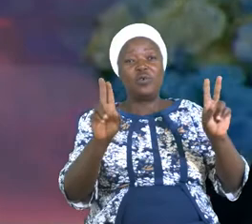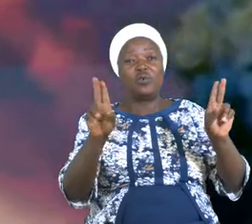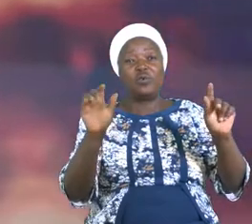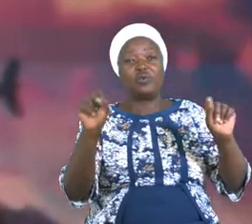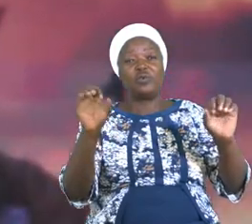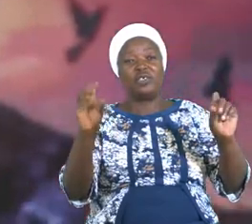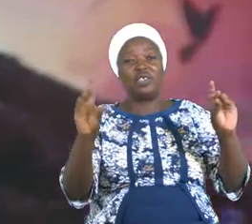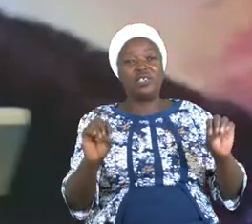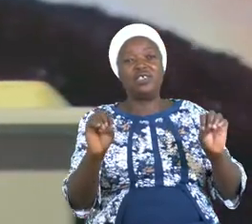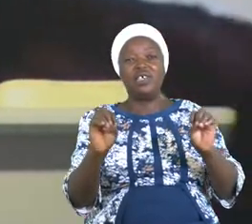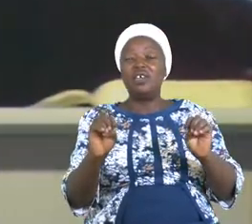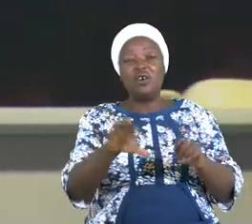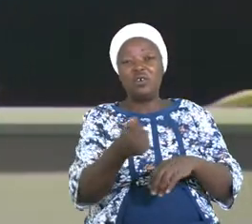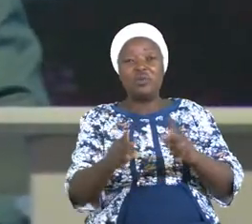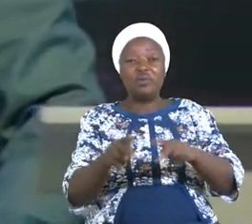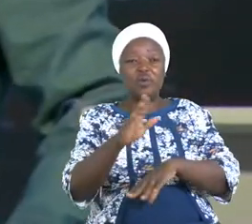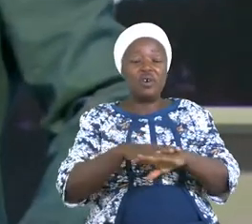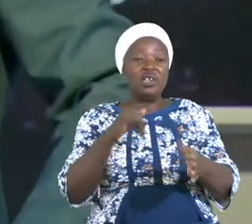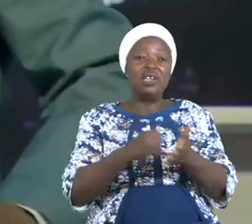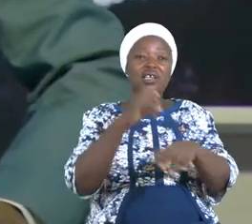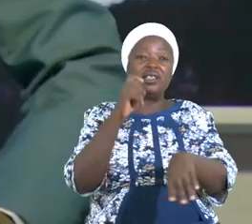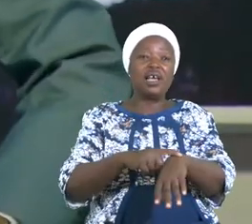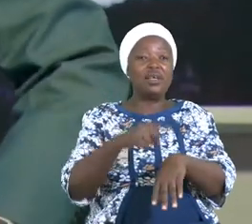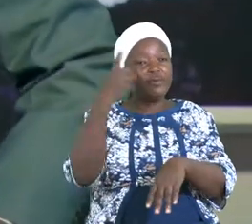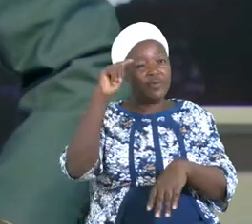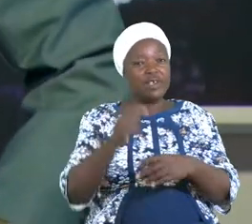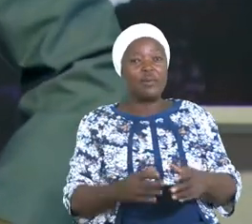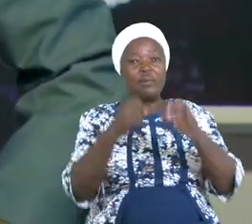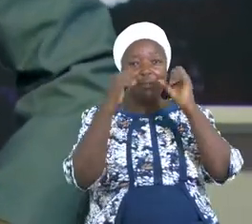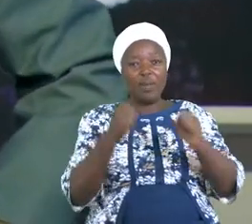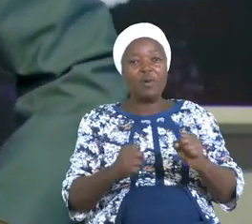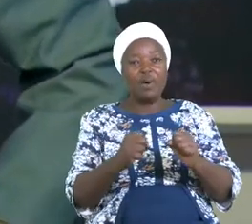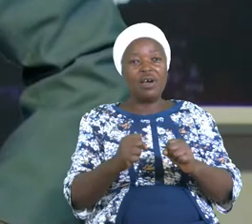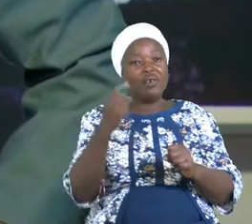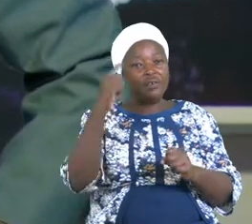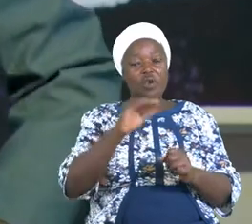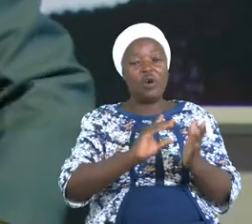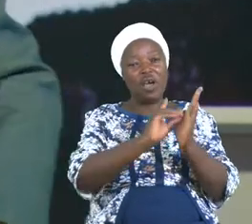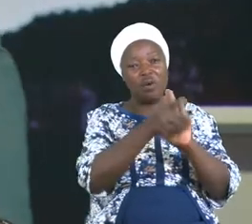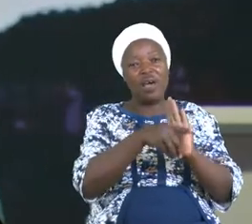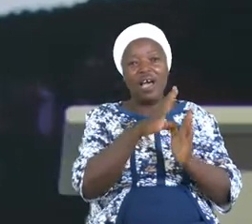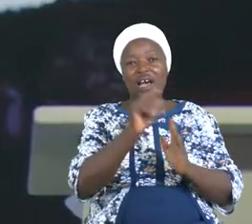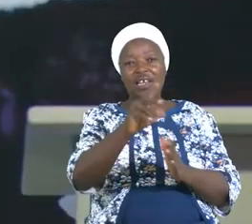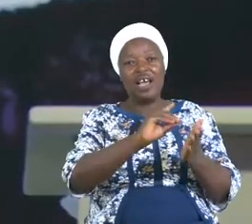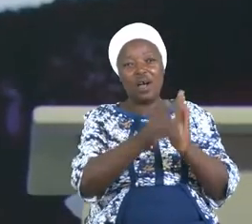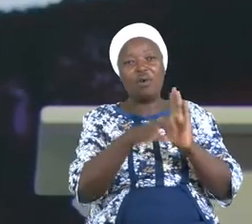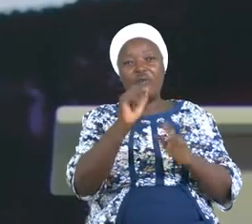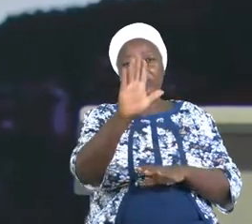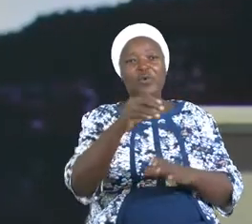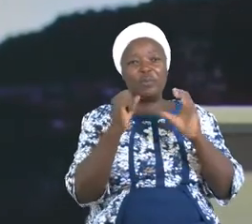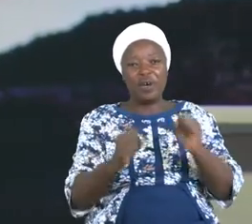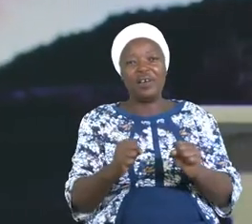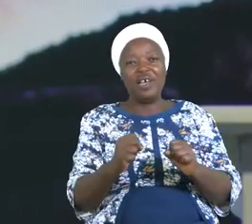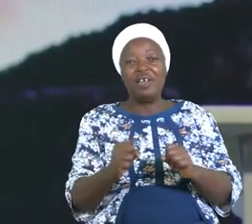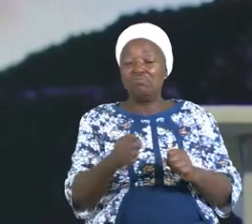it time for the power for your hour and the hour of your power. Whatever